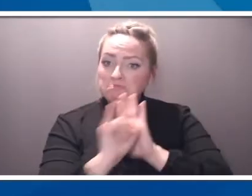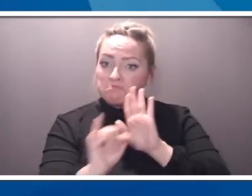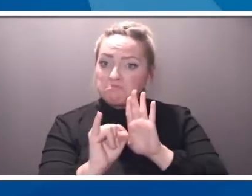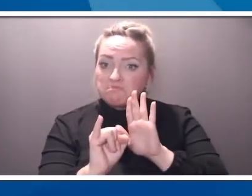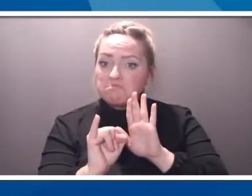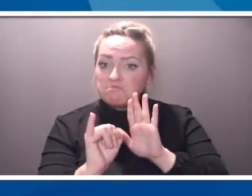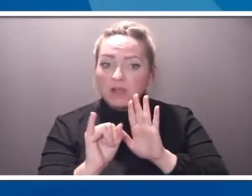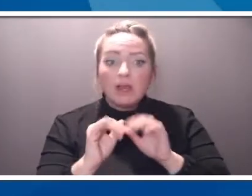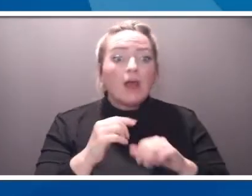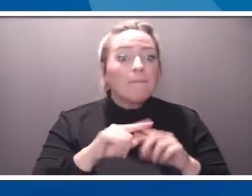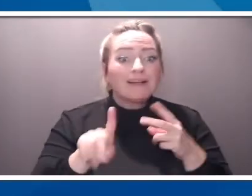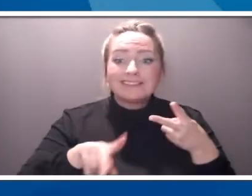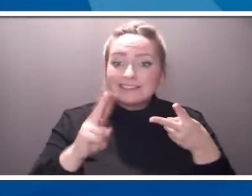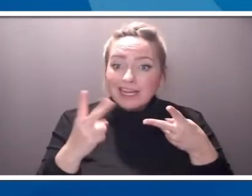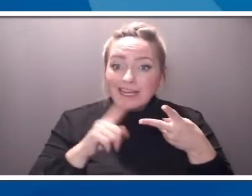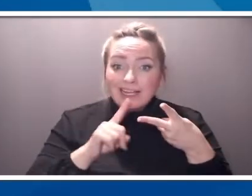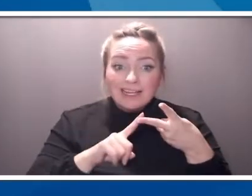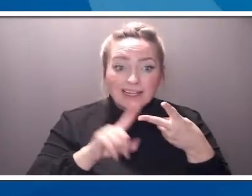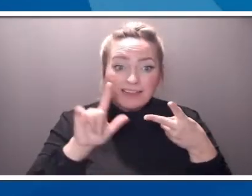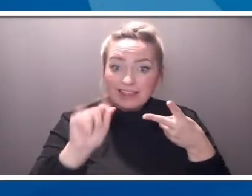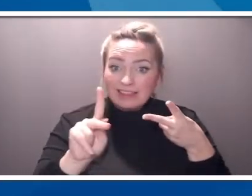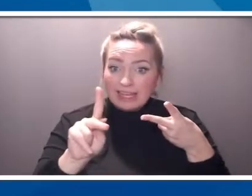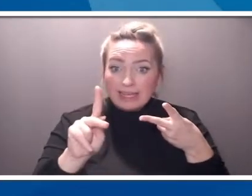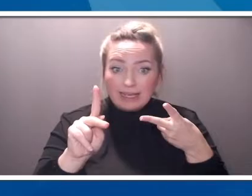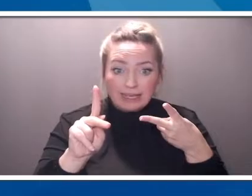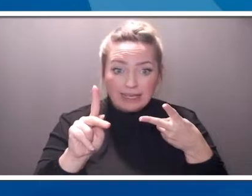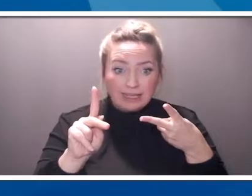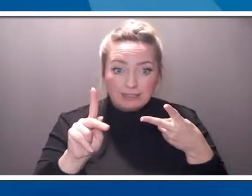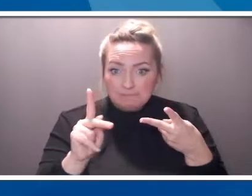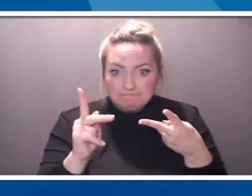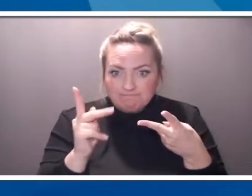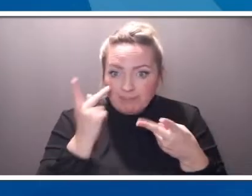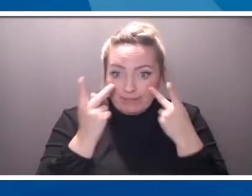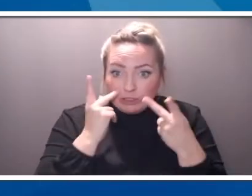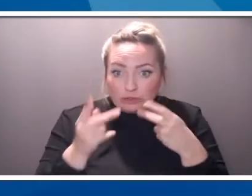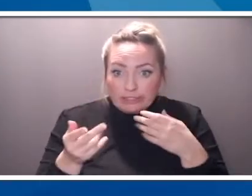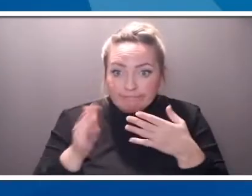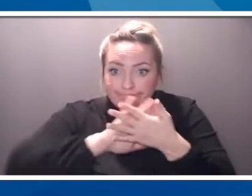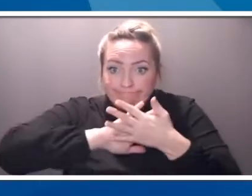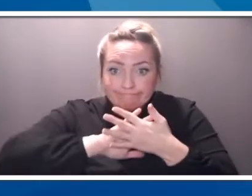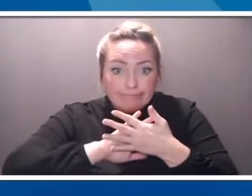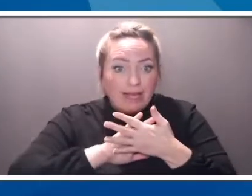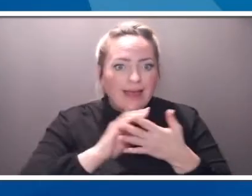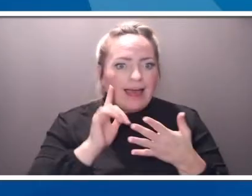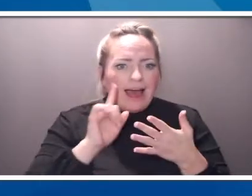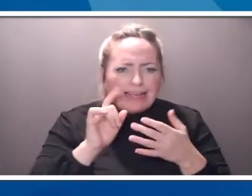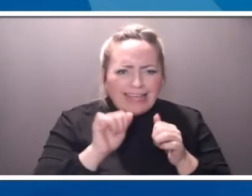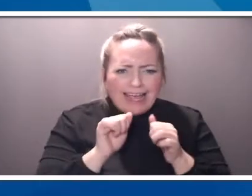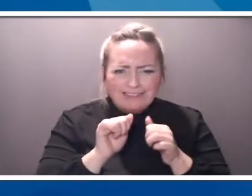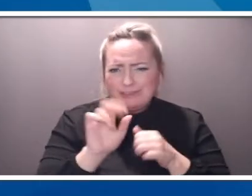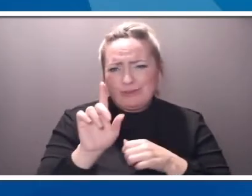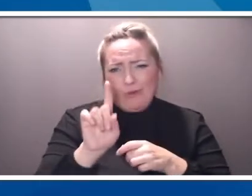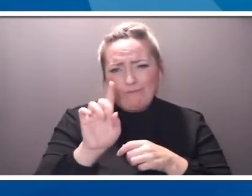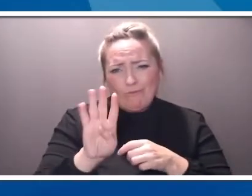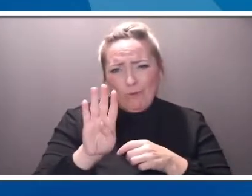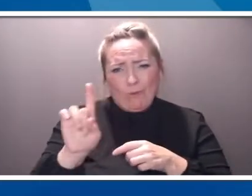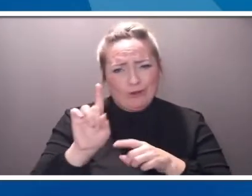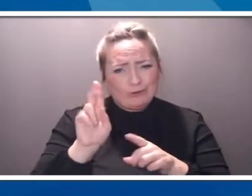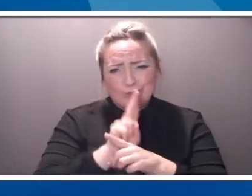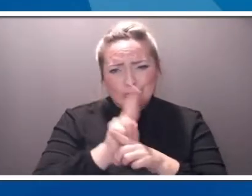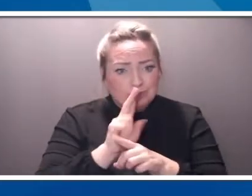clearly color is the differentiator here. But in the second case, where the link is completely visually hidden, I can't really drag